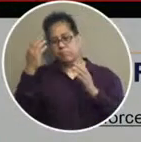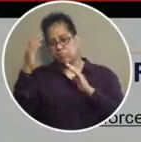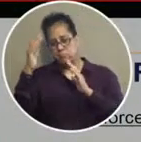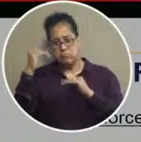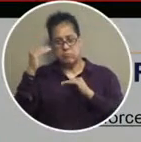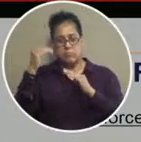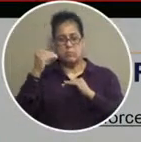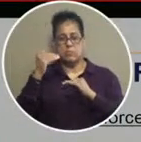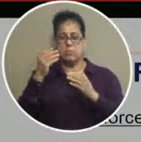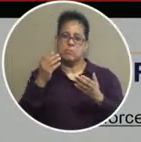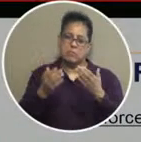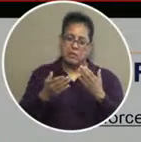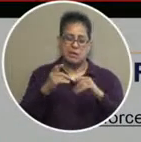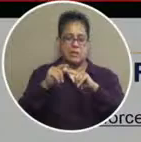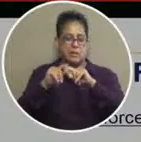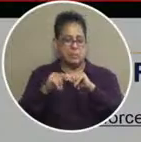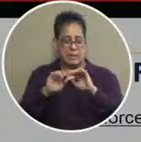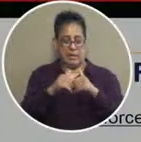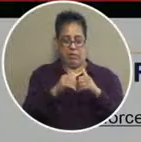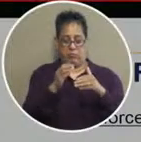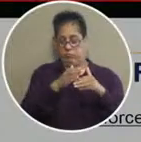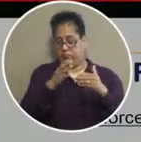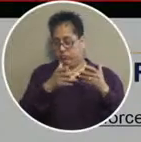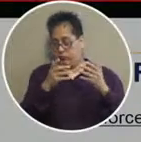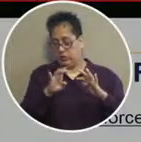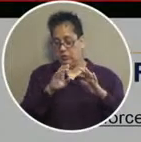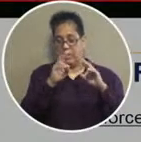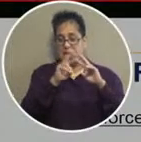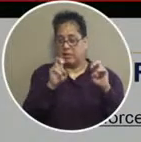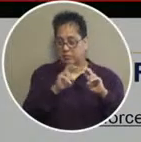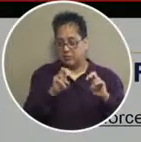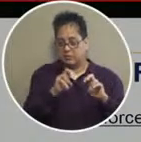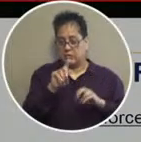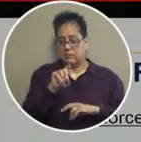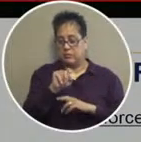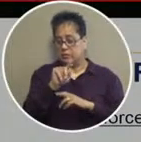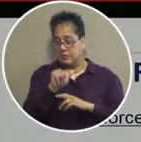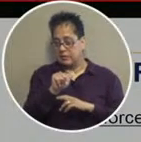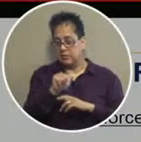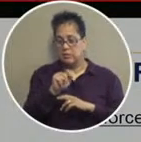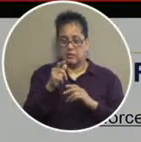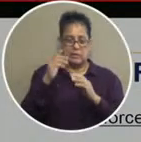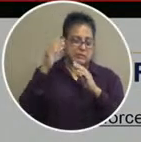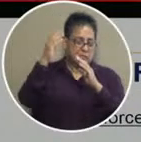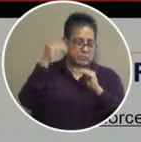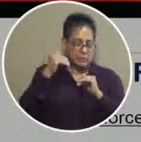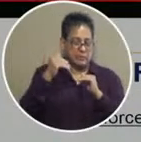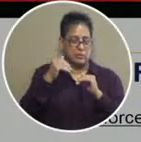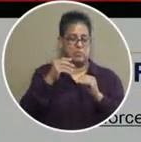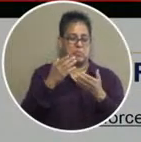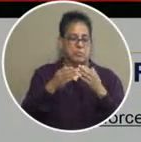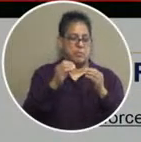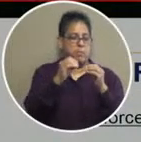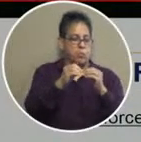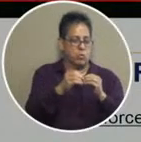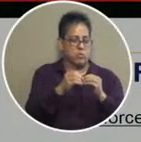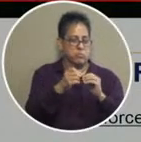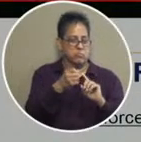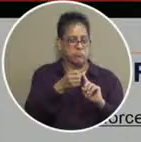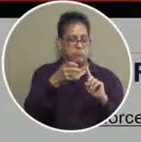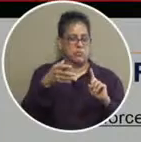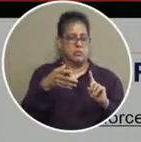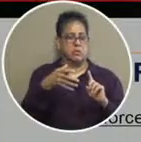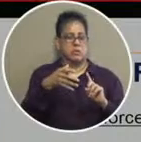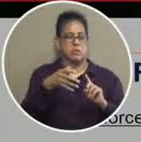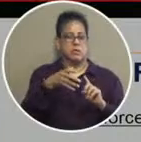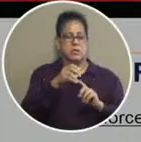anticipate, again, depending on how quickly the analysis they're able to do on this data, we're anticipating expanding this as part of our